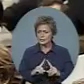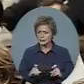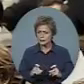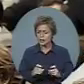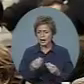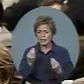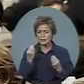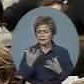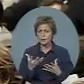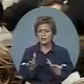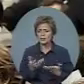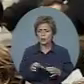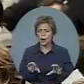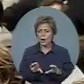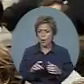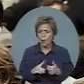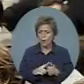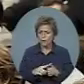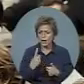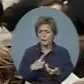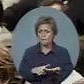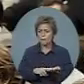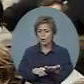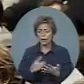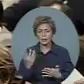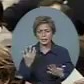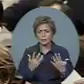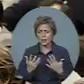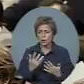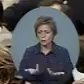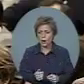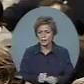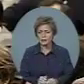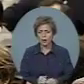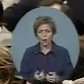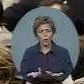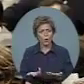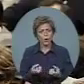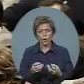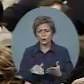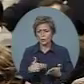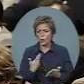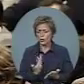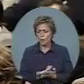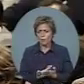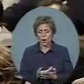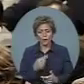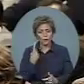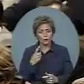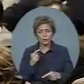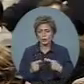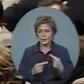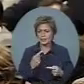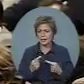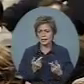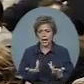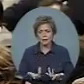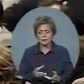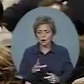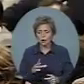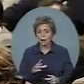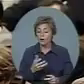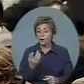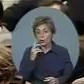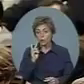Speaker. We have no evidence of the specific allegations that appeared this week in the Globe and Mail, but obviously, Mr. Speaker,